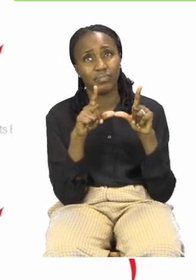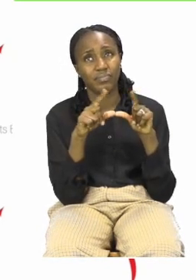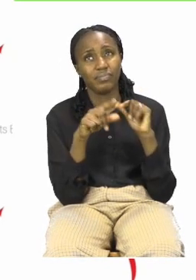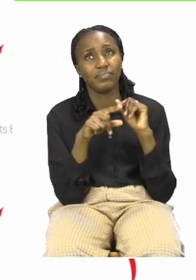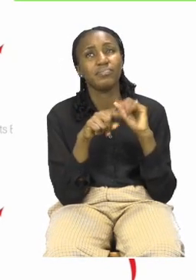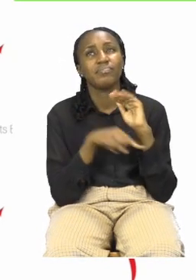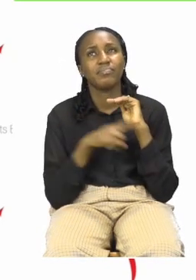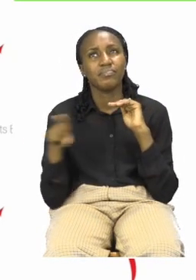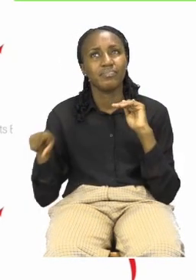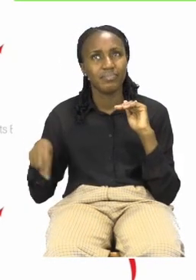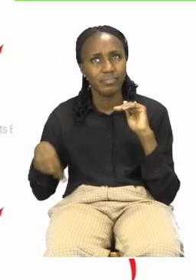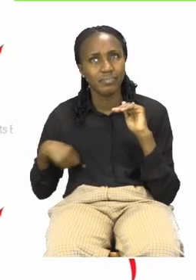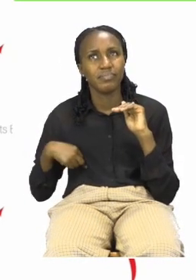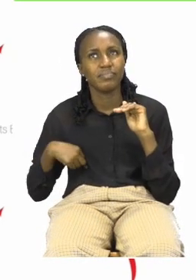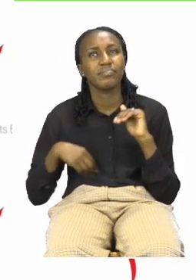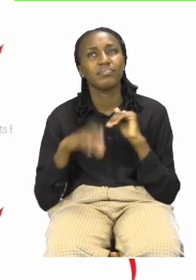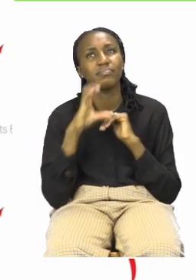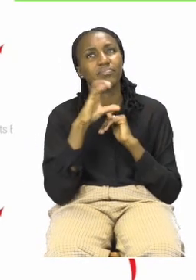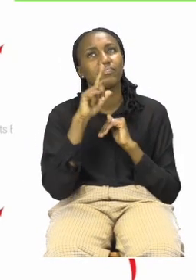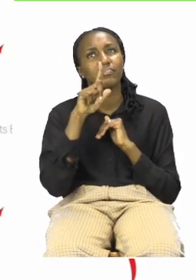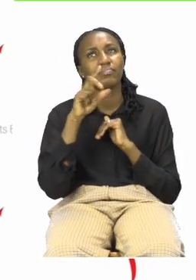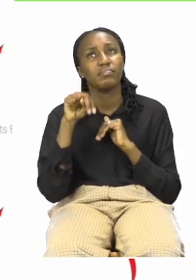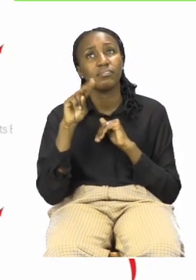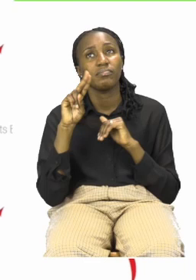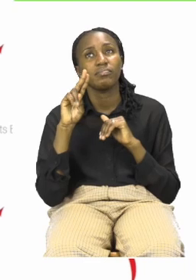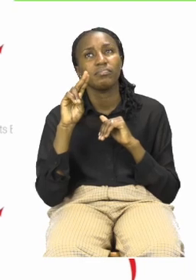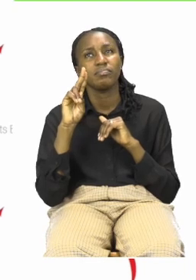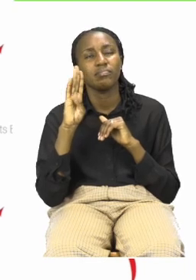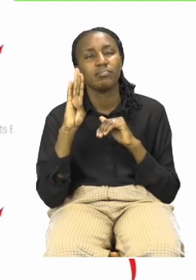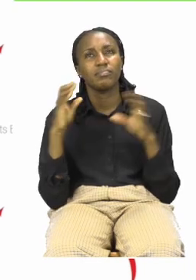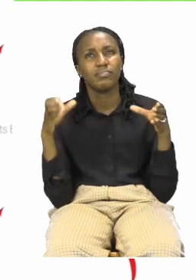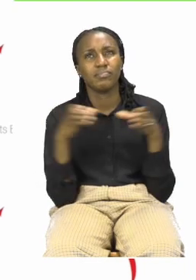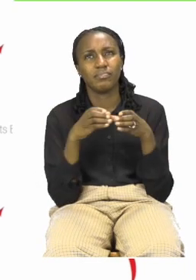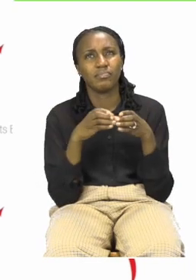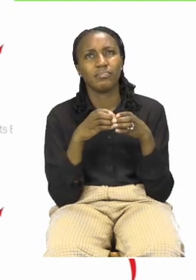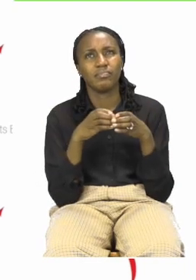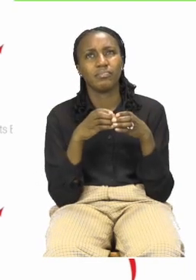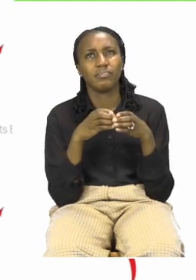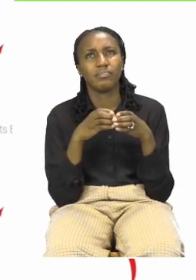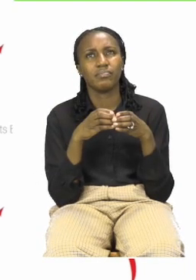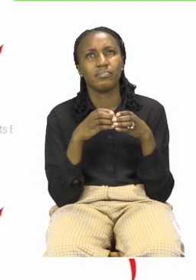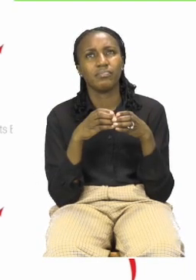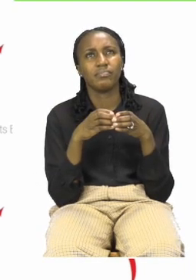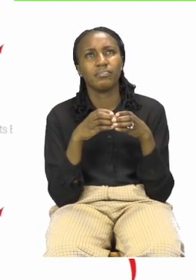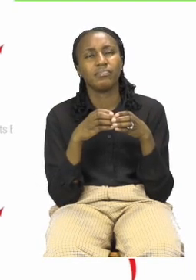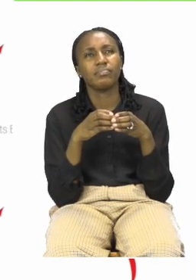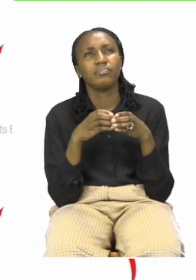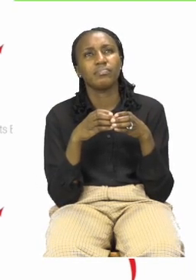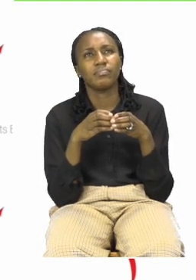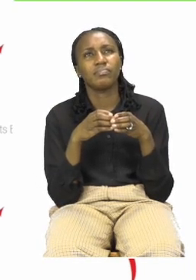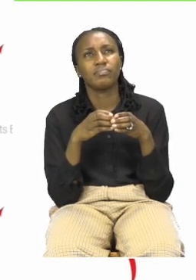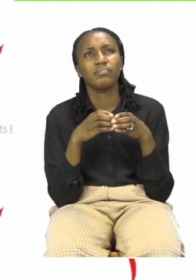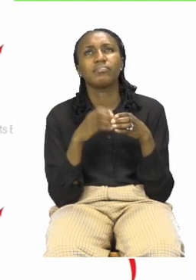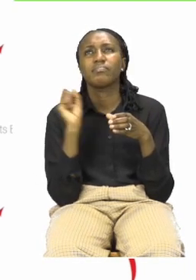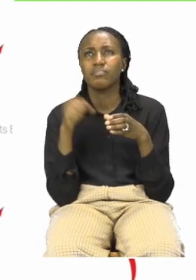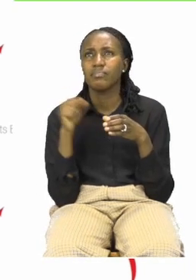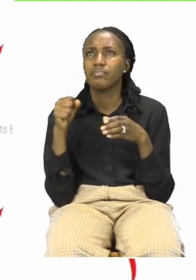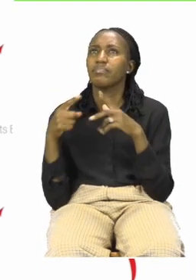attracted number of elite players and all that. Is it still happening at the moment? It is still